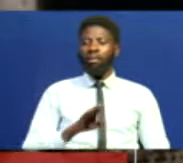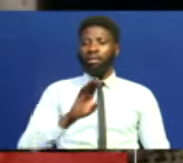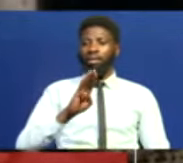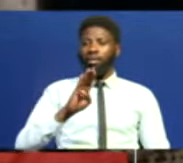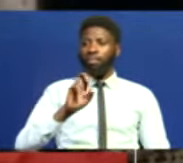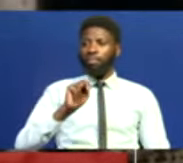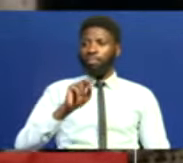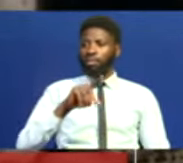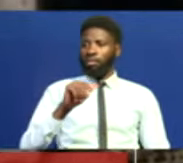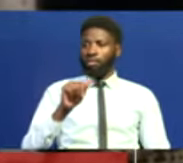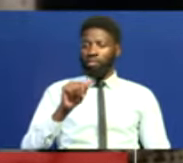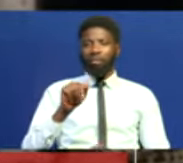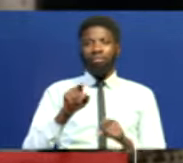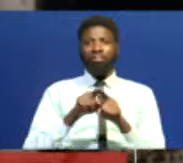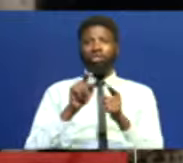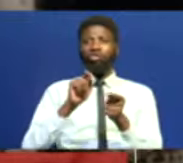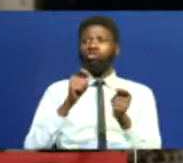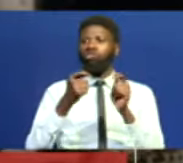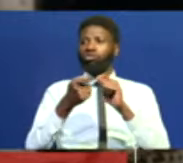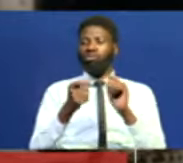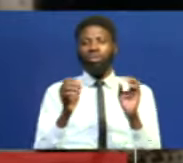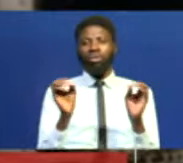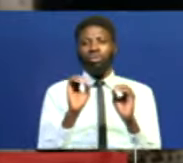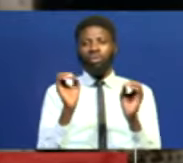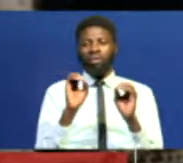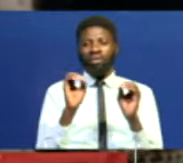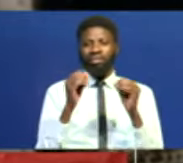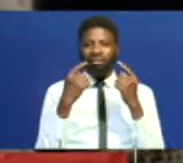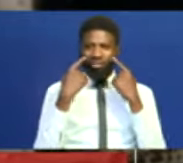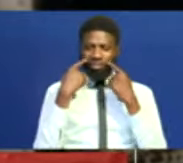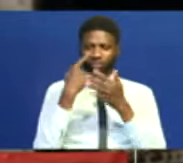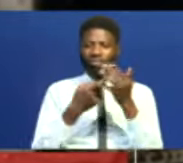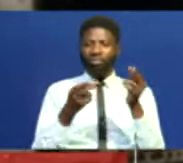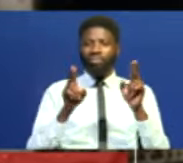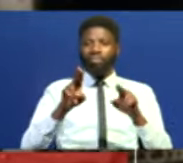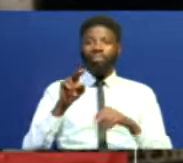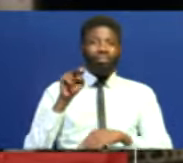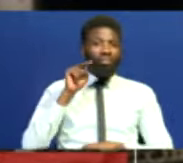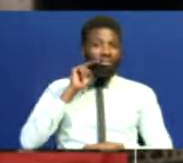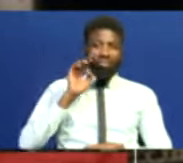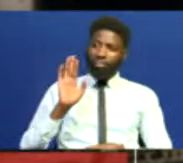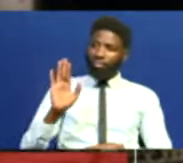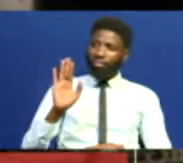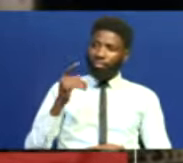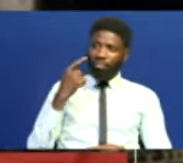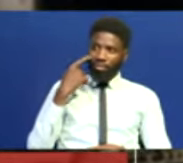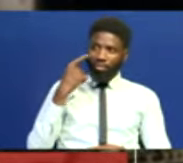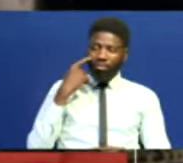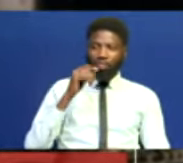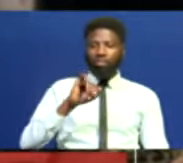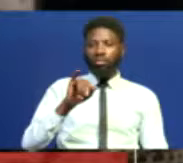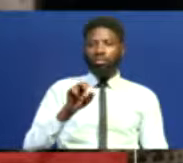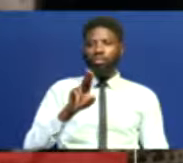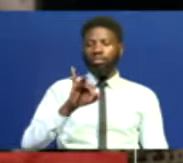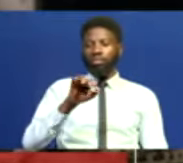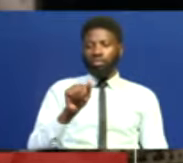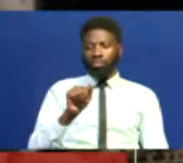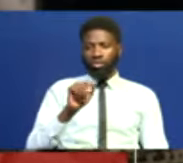has refused to move with time. Like what has occurred elsewhere, in Nigeria, just quickly, we have Juju music translated